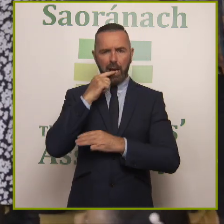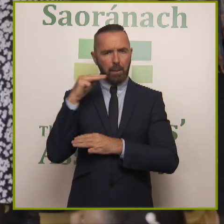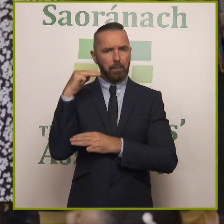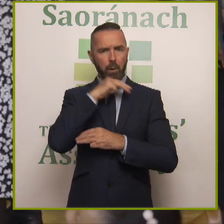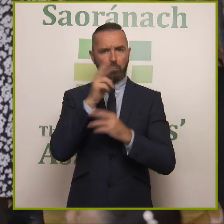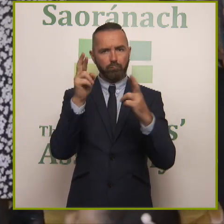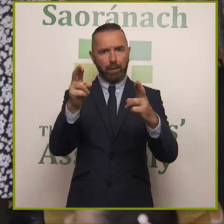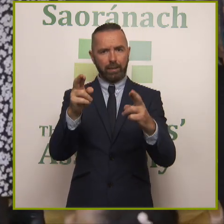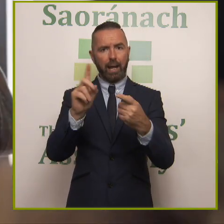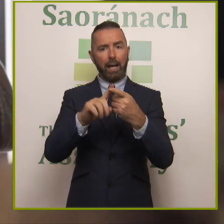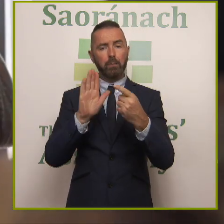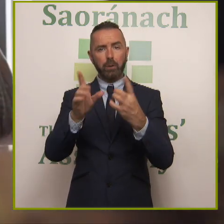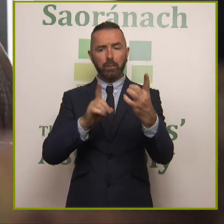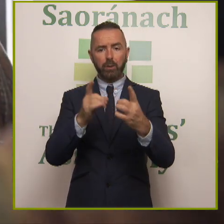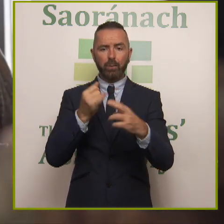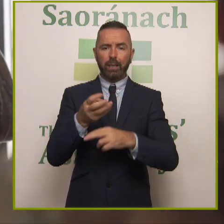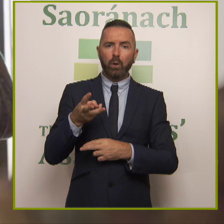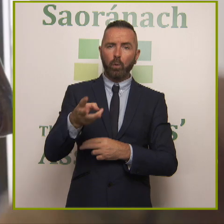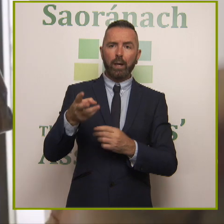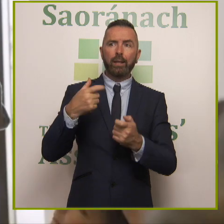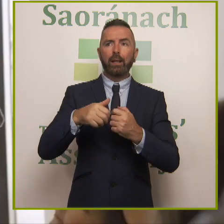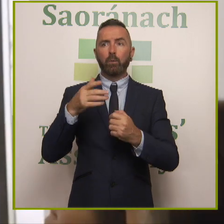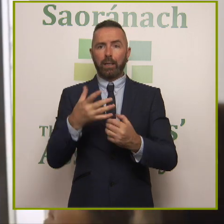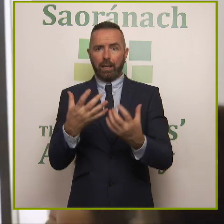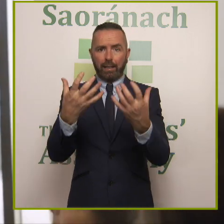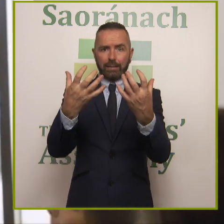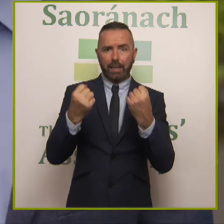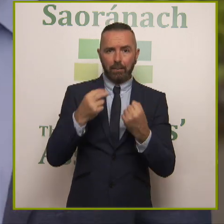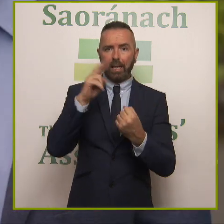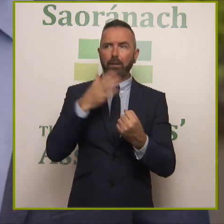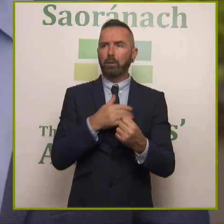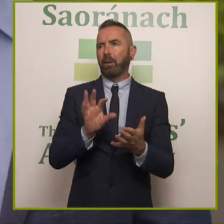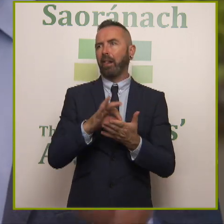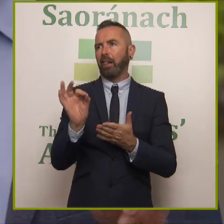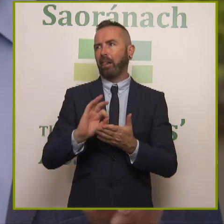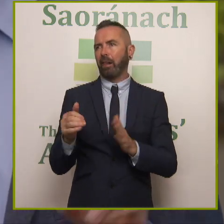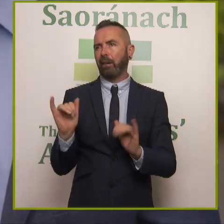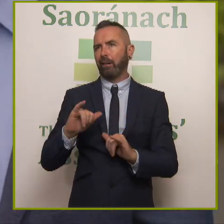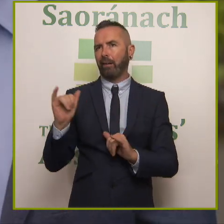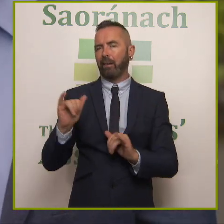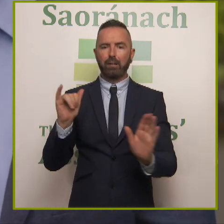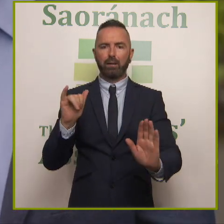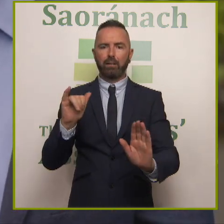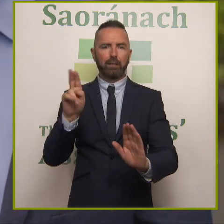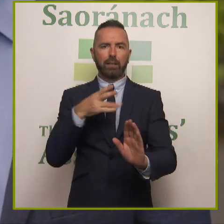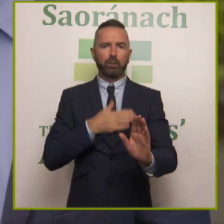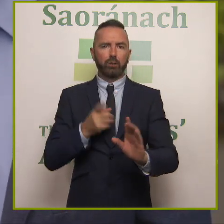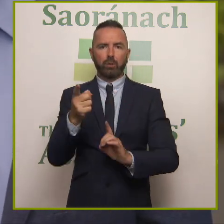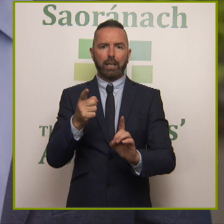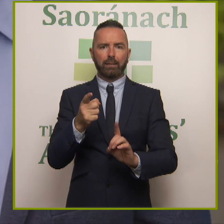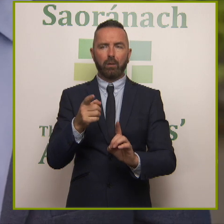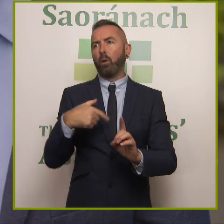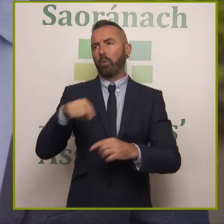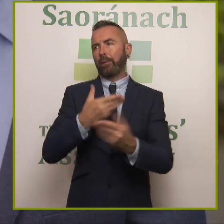But secondly, it must be done in a way that is meaningful. It can't be tokenistic. We can't be ticking boxes and say we have consulted with young people. They need to